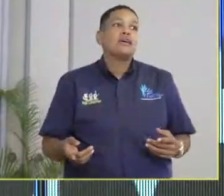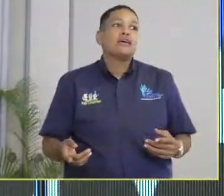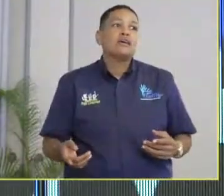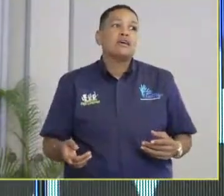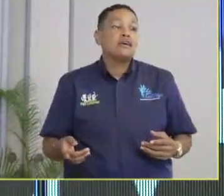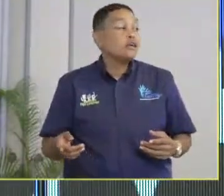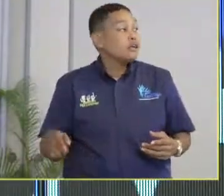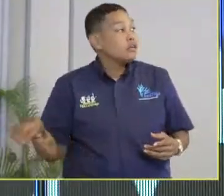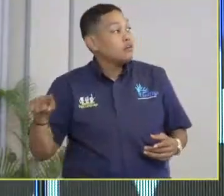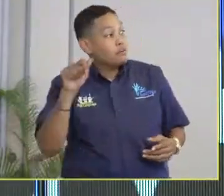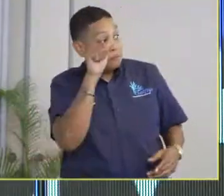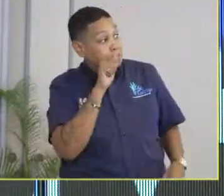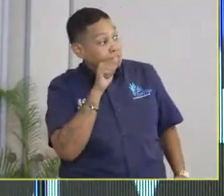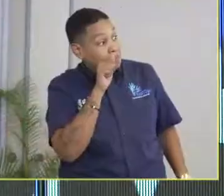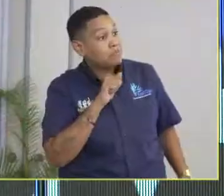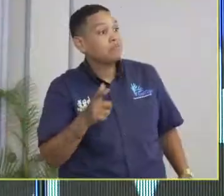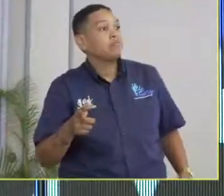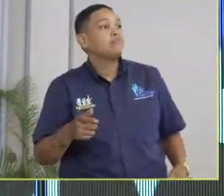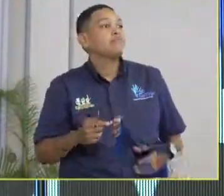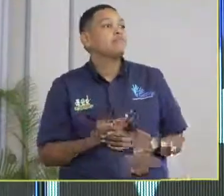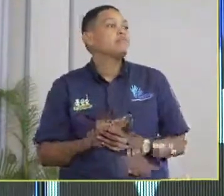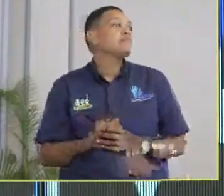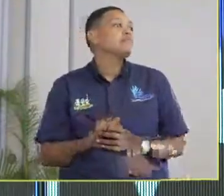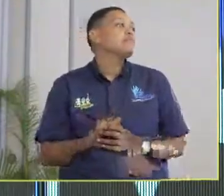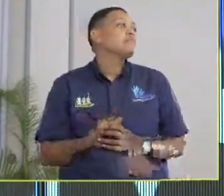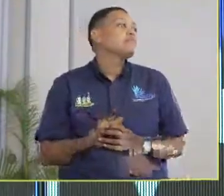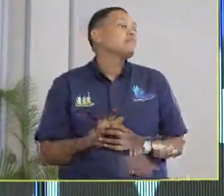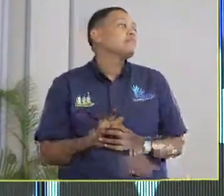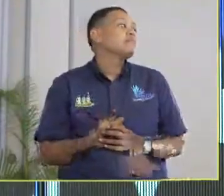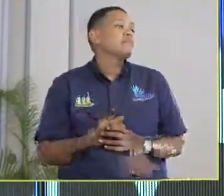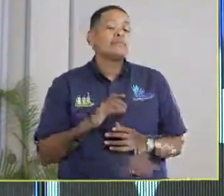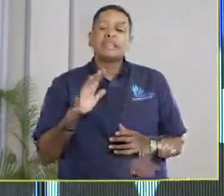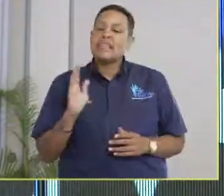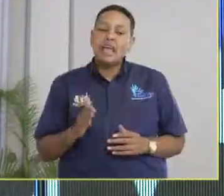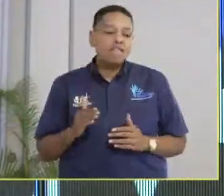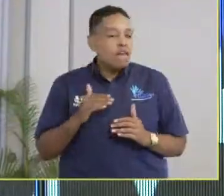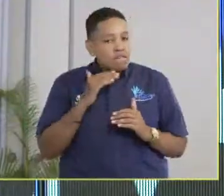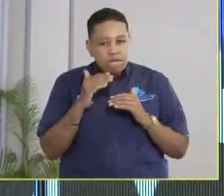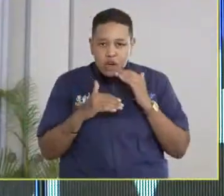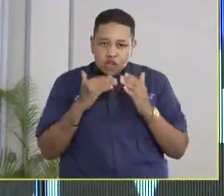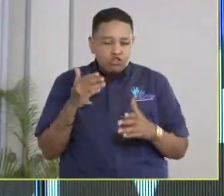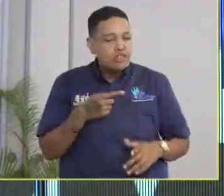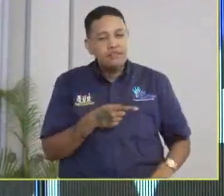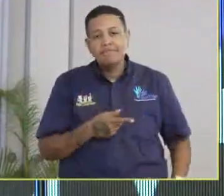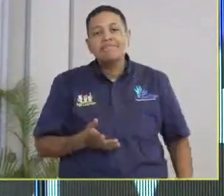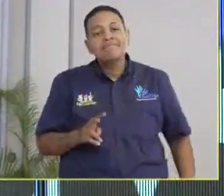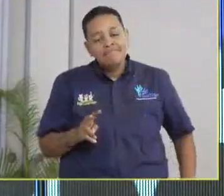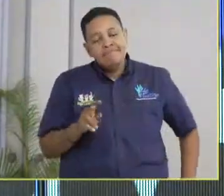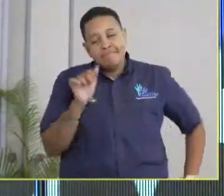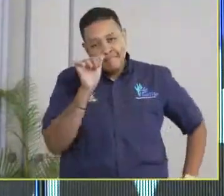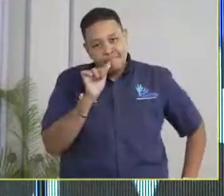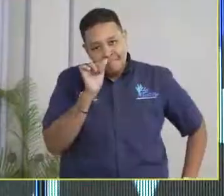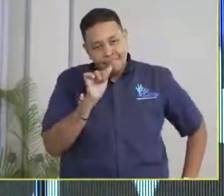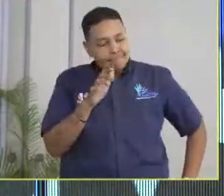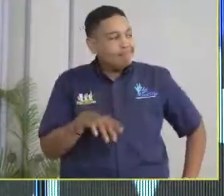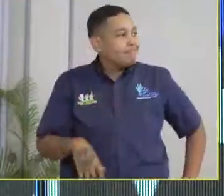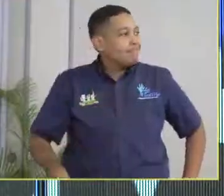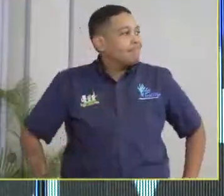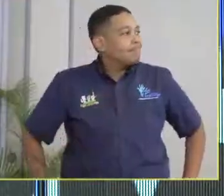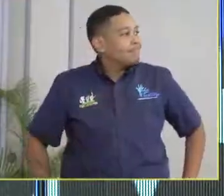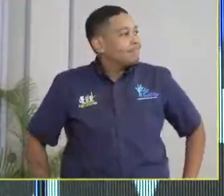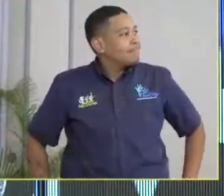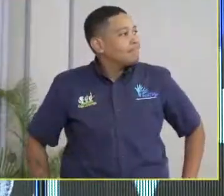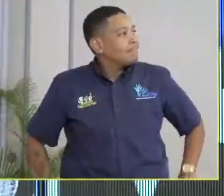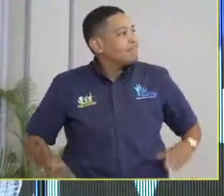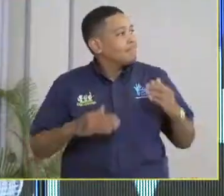very patient, didn't get flustered, And so